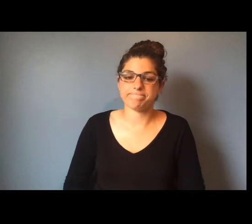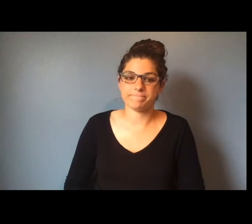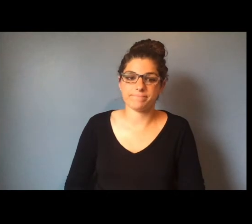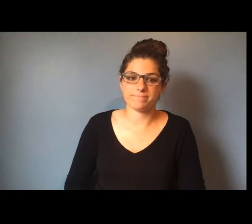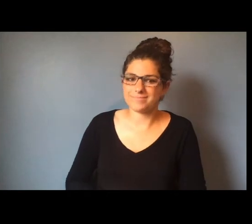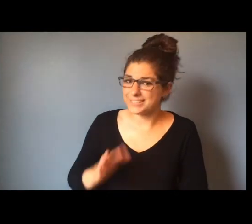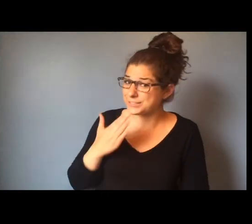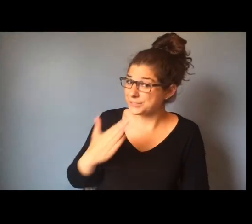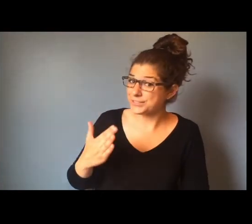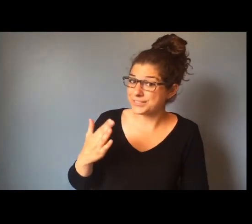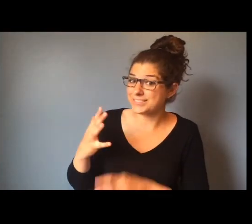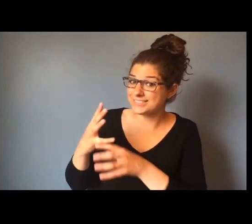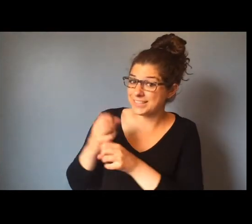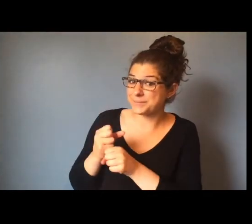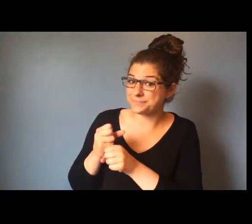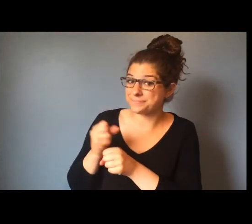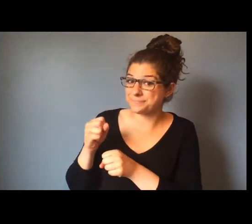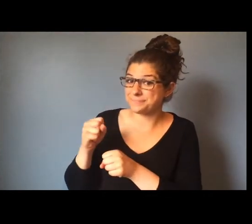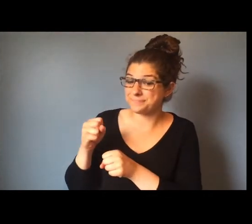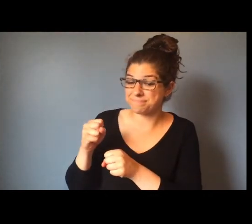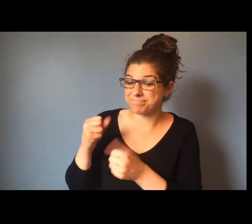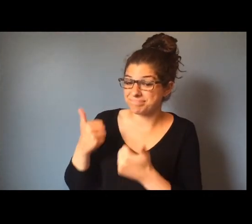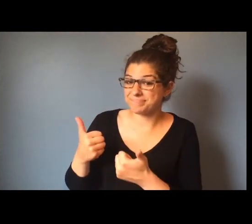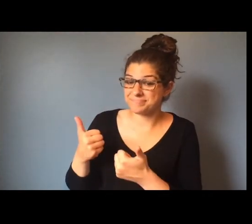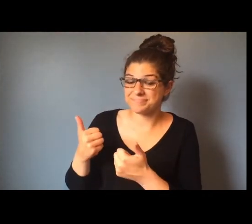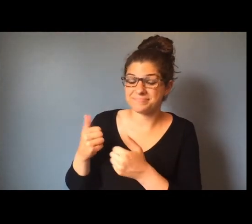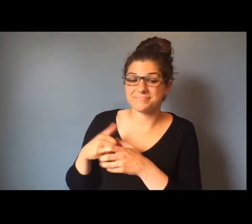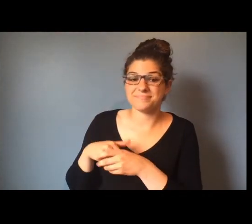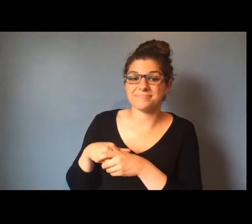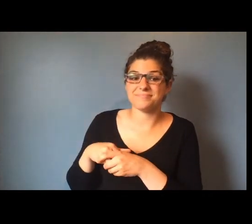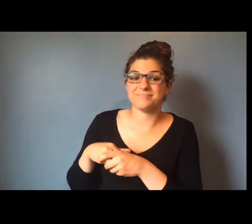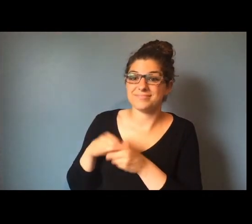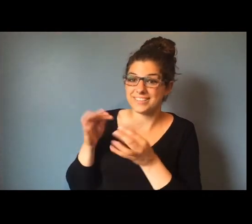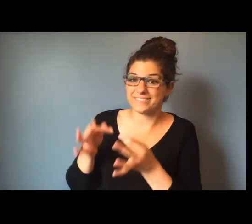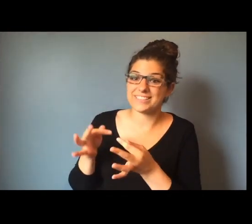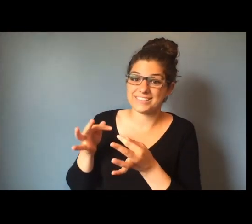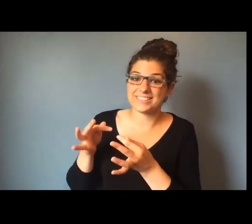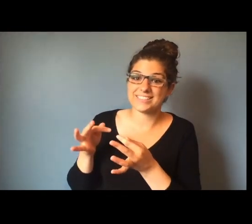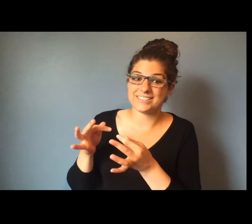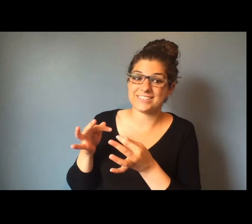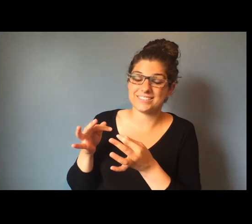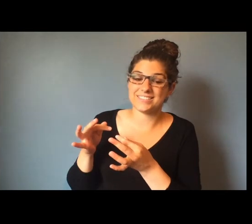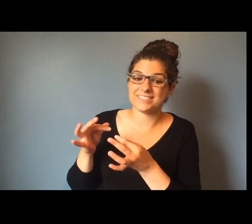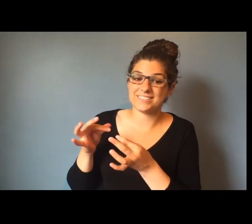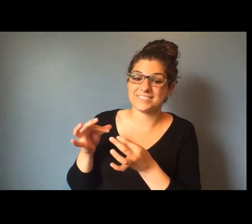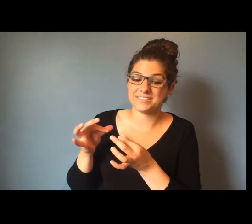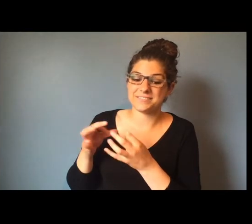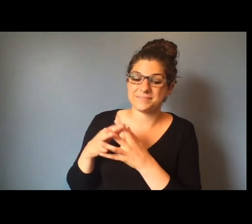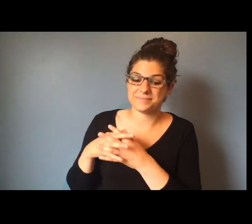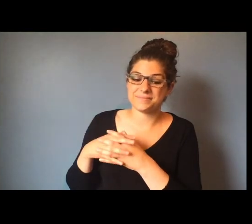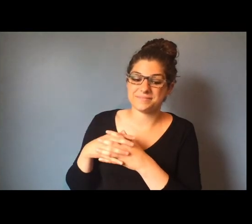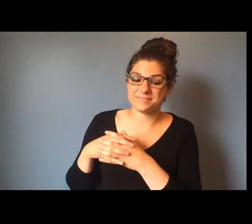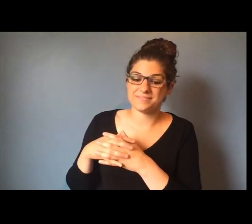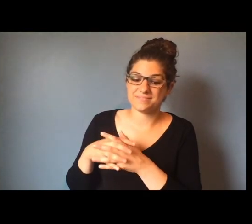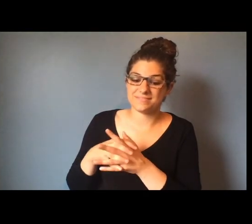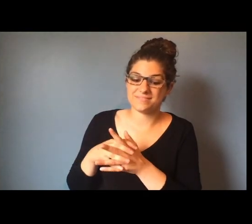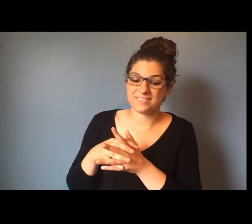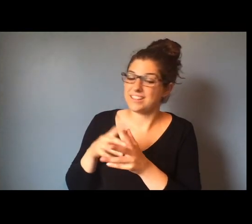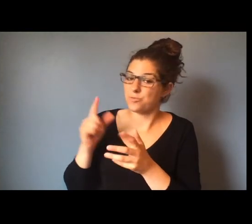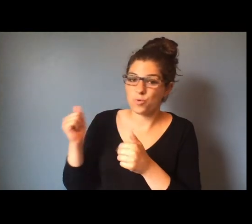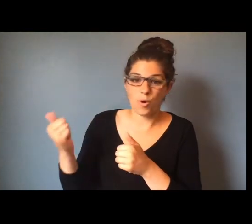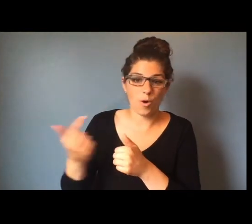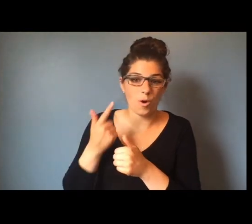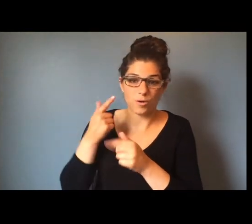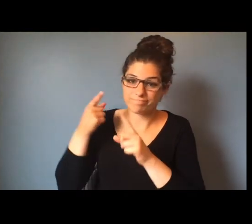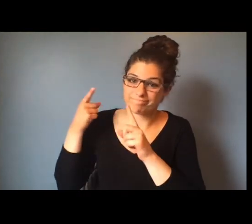think that's a good way to summarize it up. Definitely equality, I think, is what we're all striving